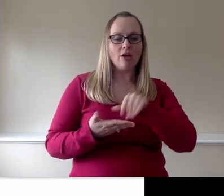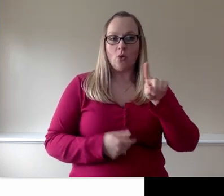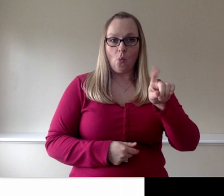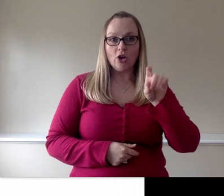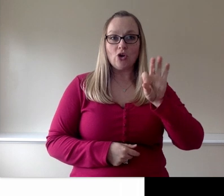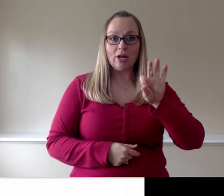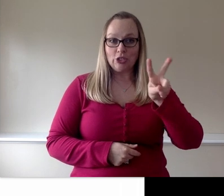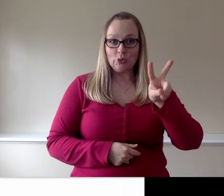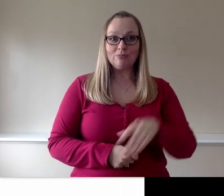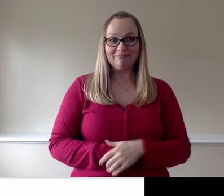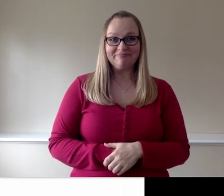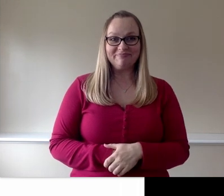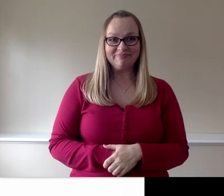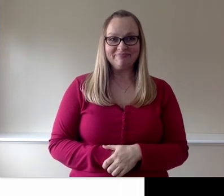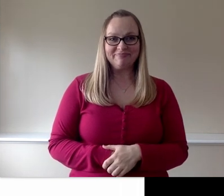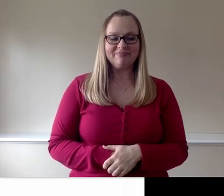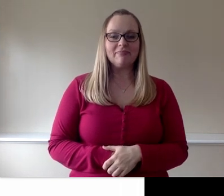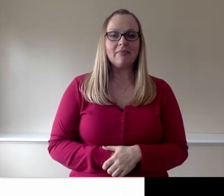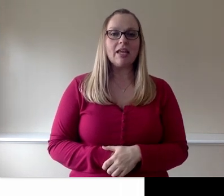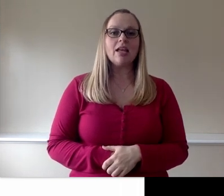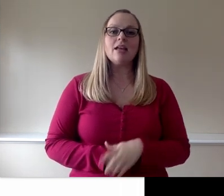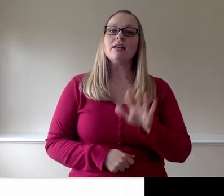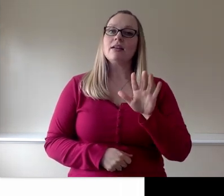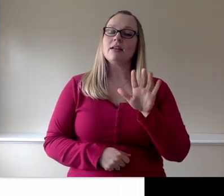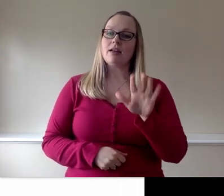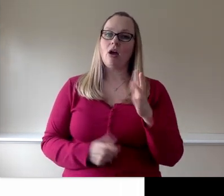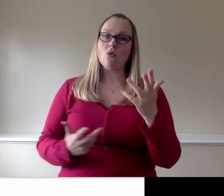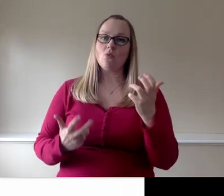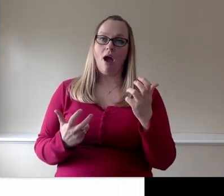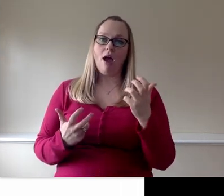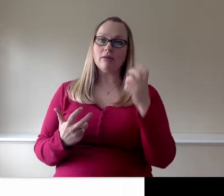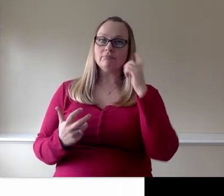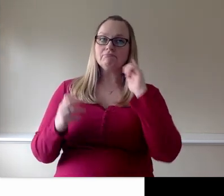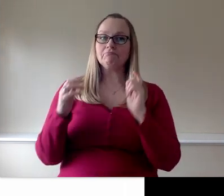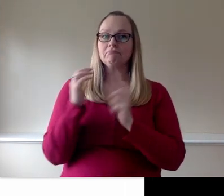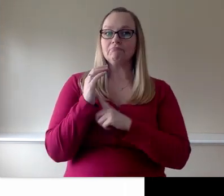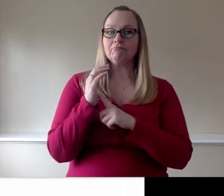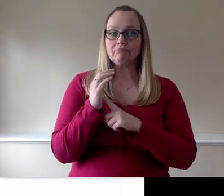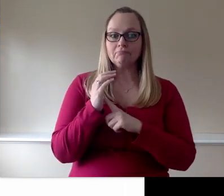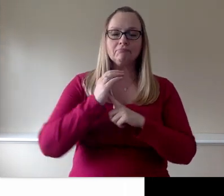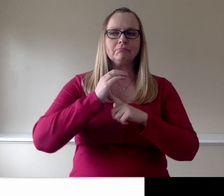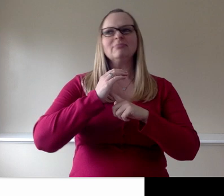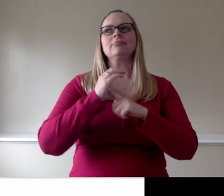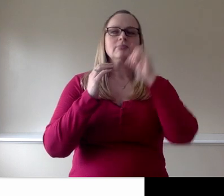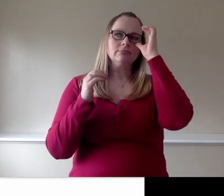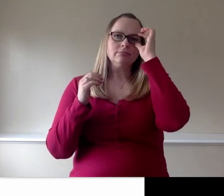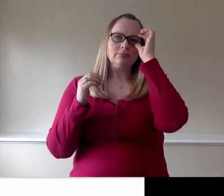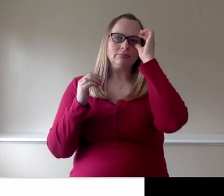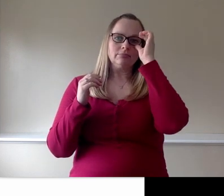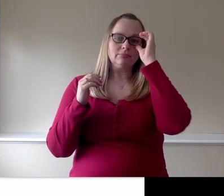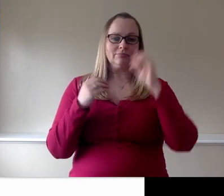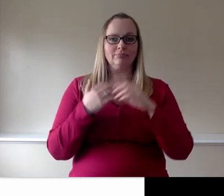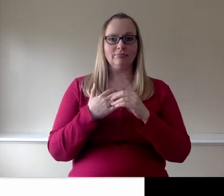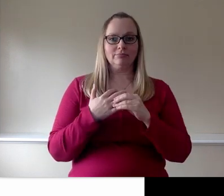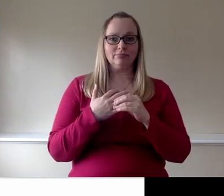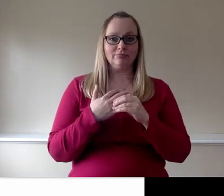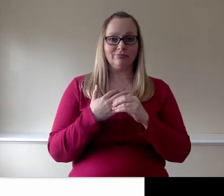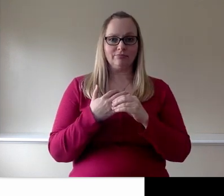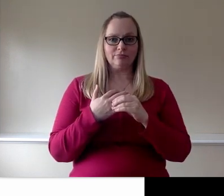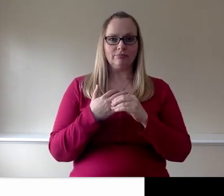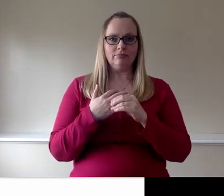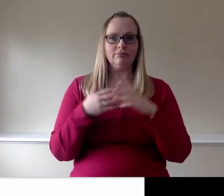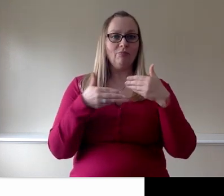24,192. Now, one thing I want to point out, because I'm noticing that when we get to the next